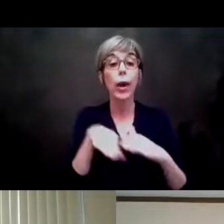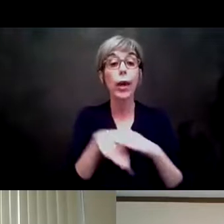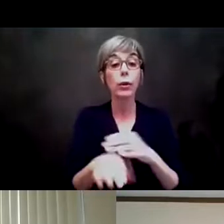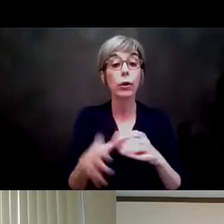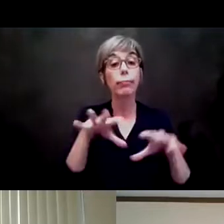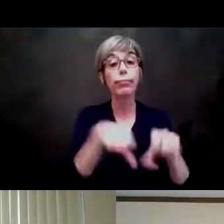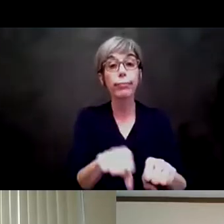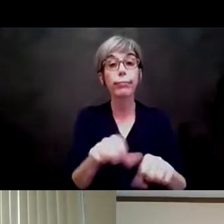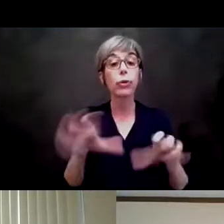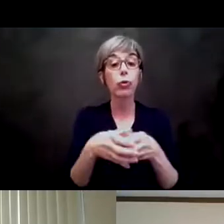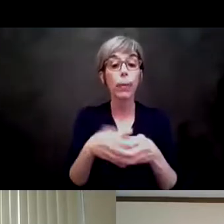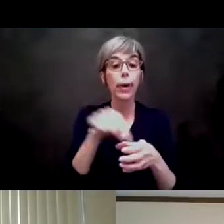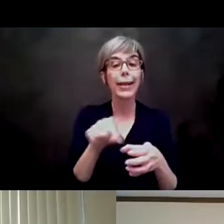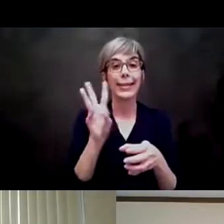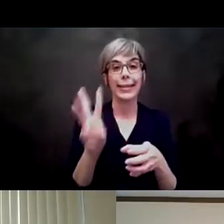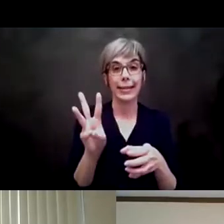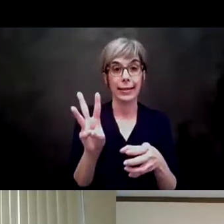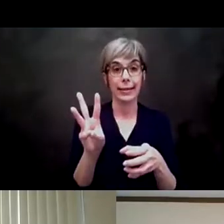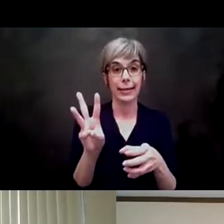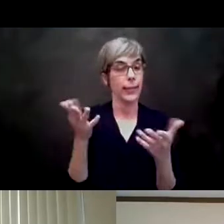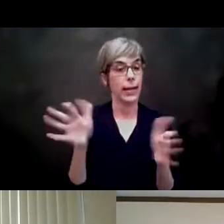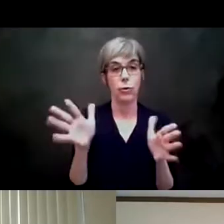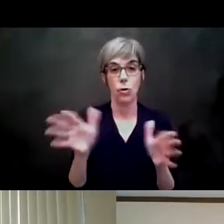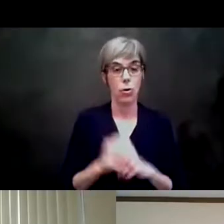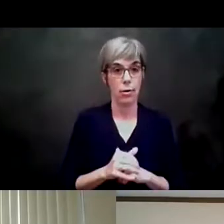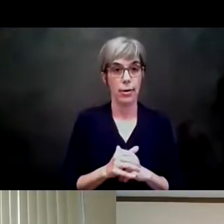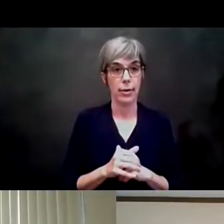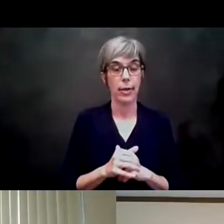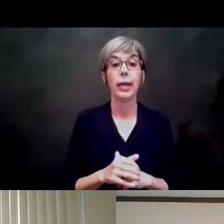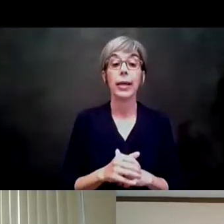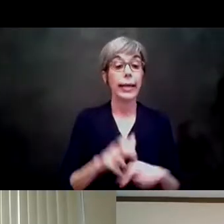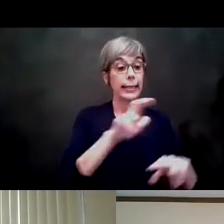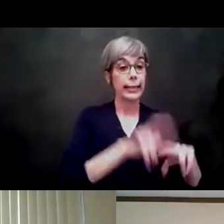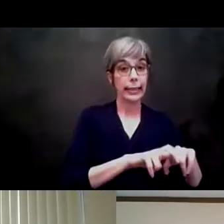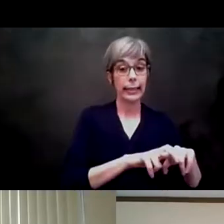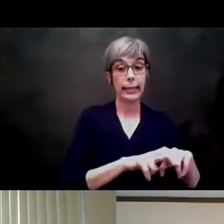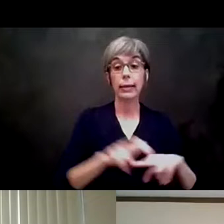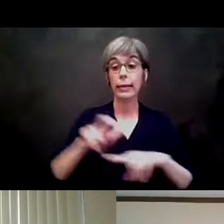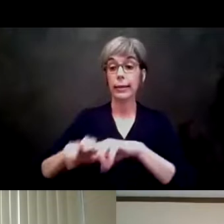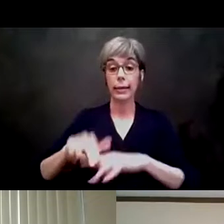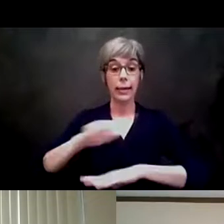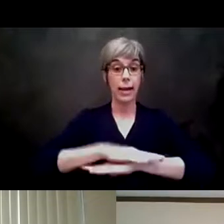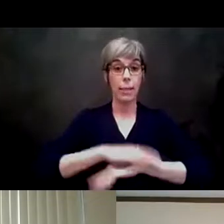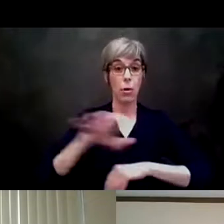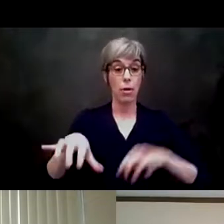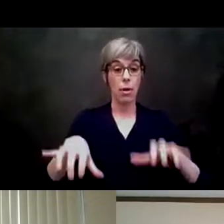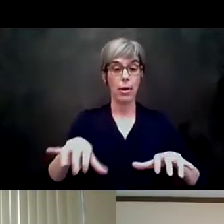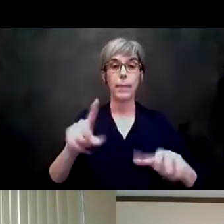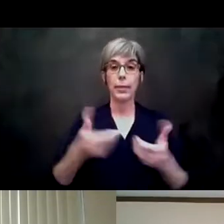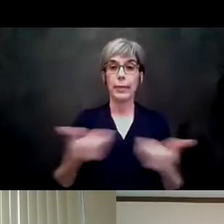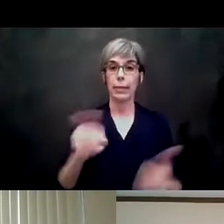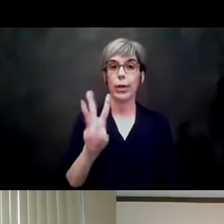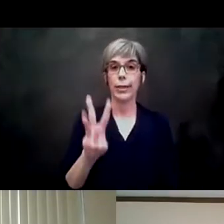people. Arrange seating to provide a minimum of 6 feet between tables. Not allow